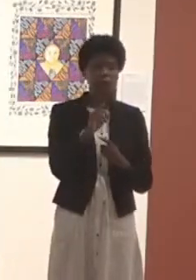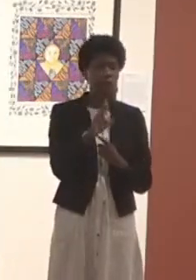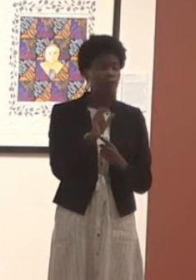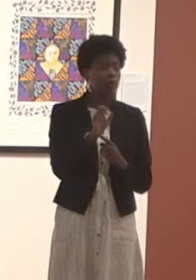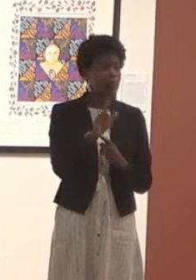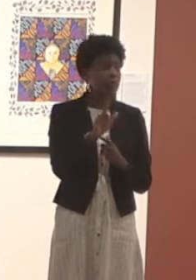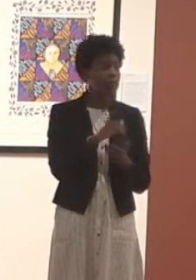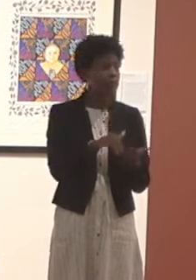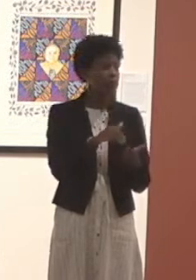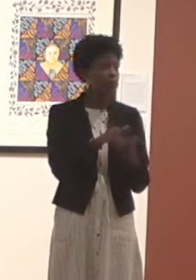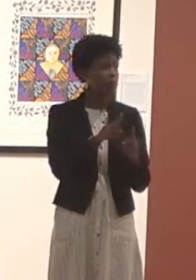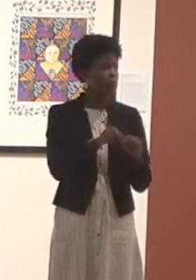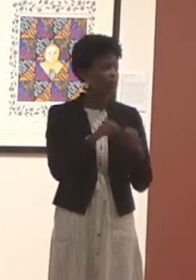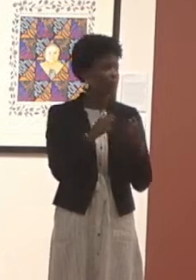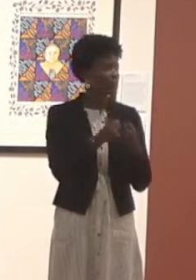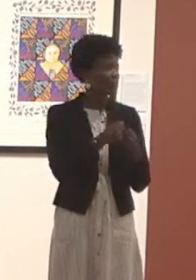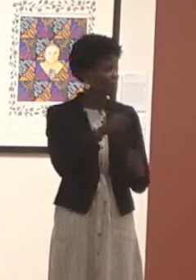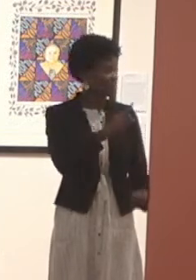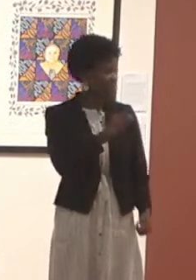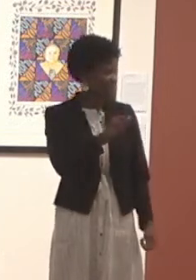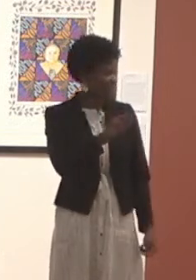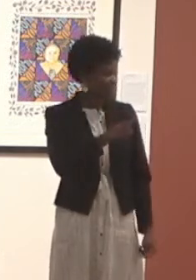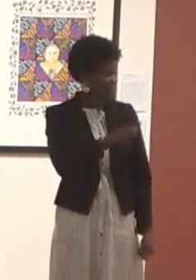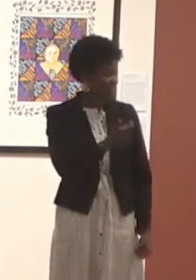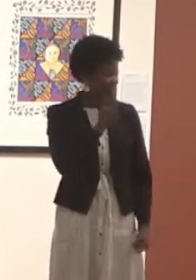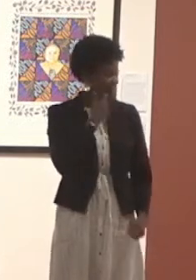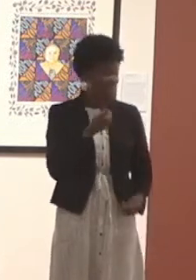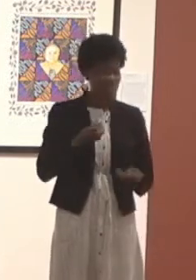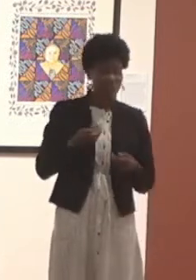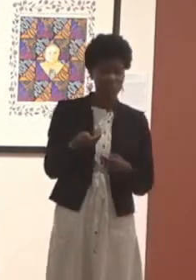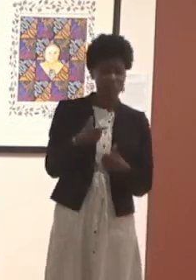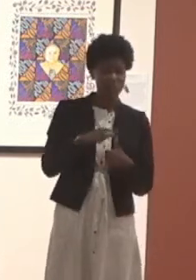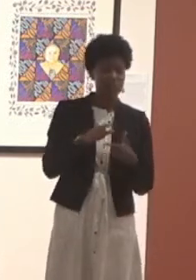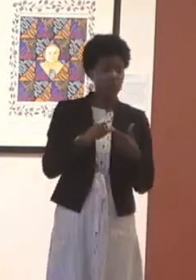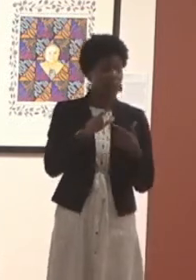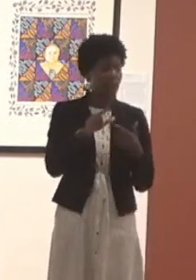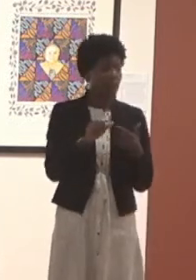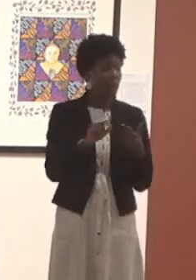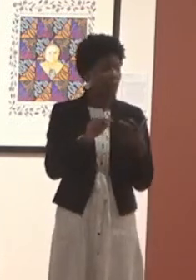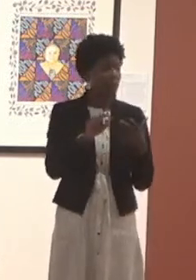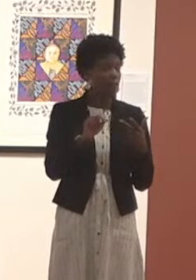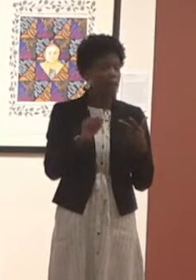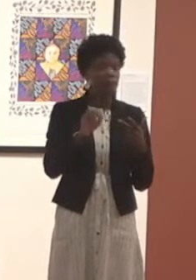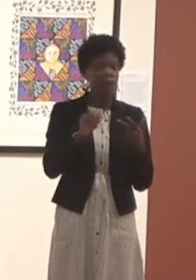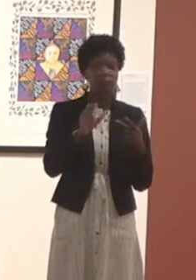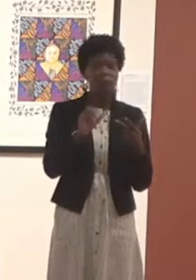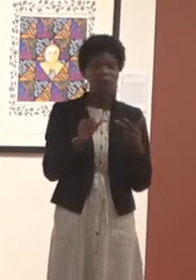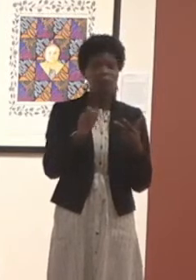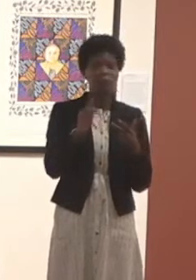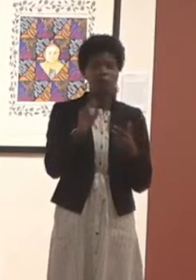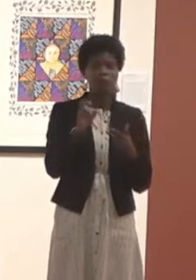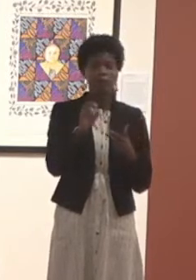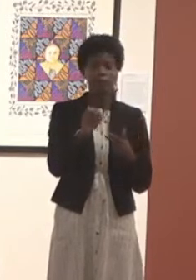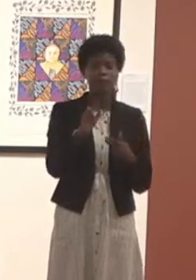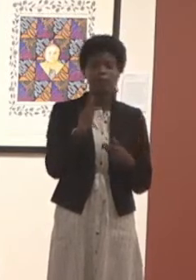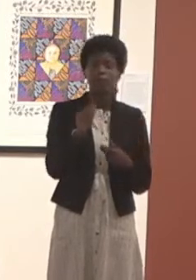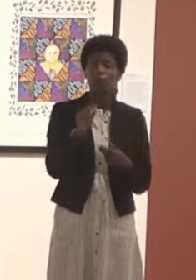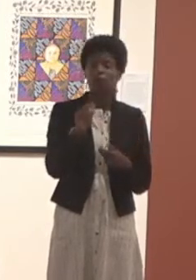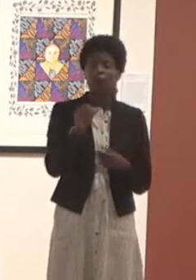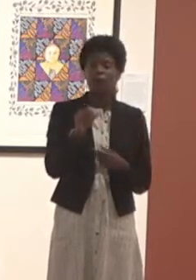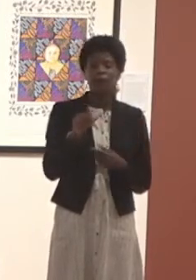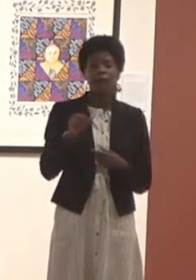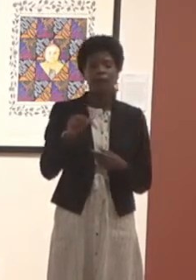Center team. David, who just introduced me, Ella, Tamara, Kristen, Karina, and